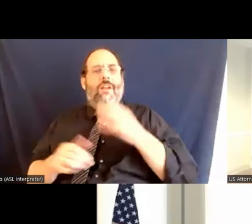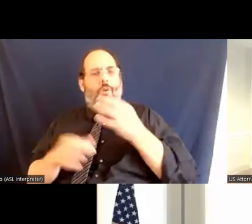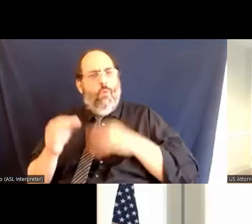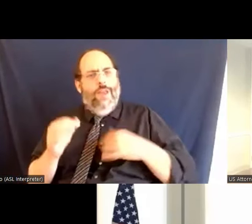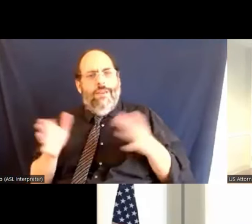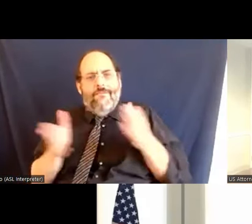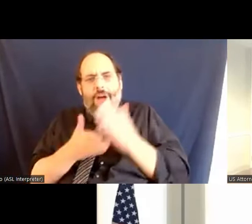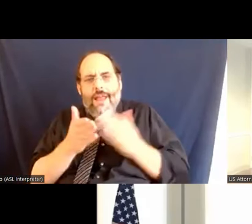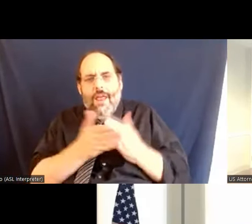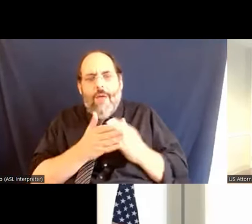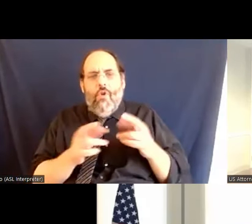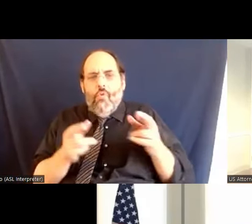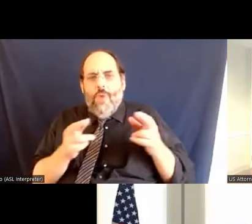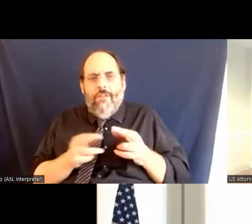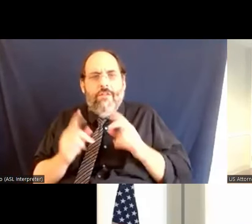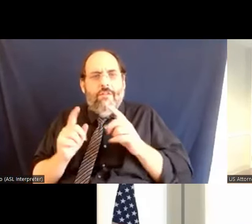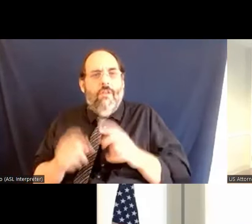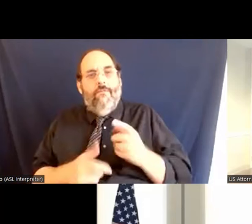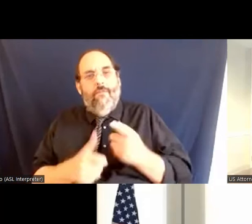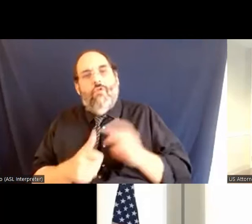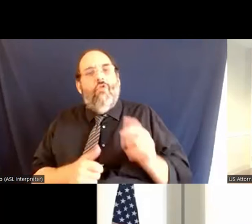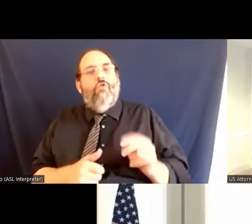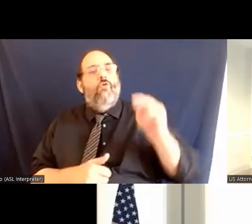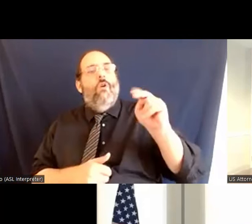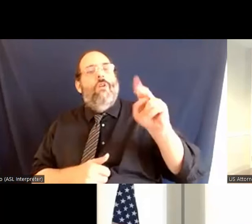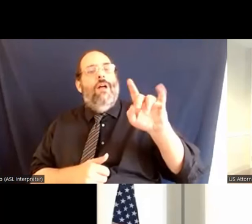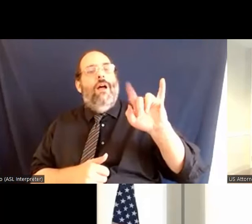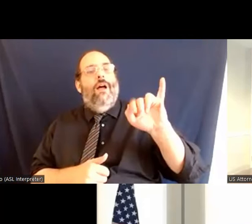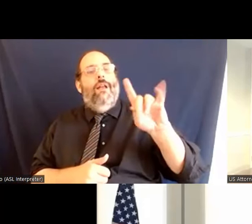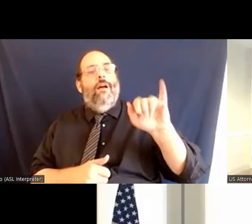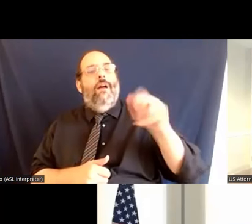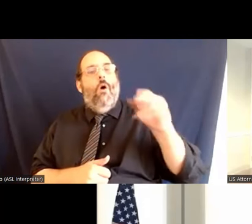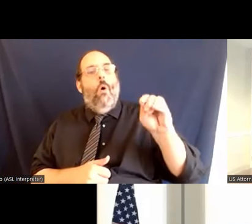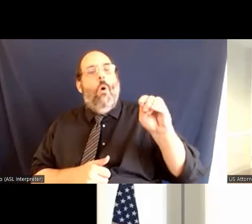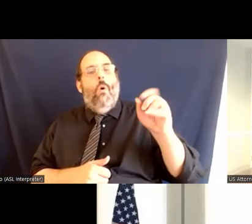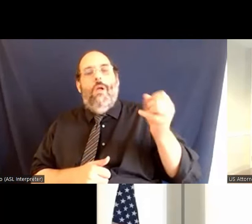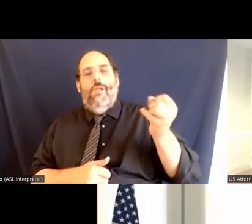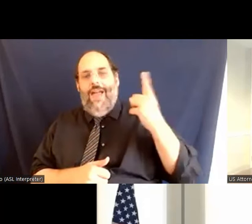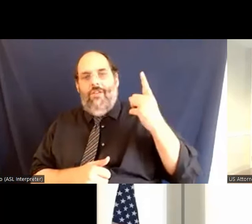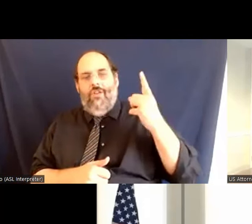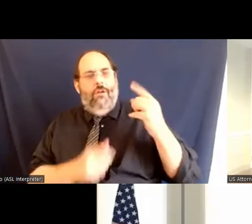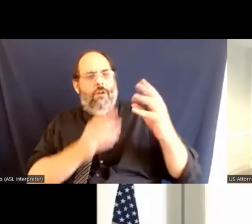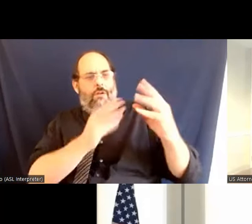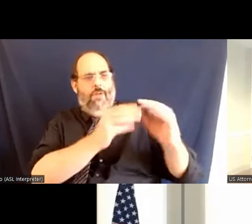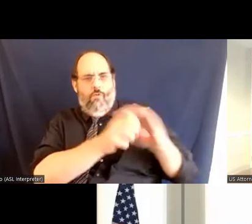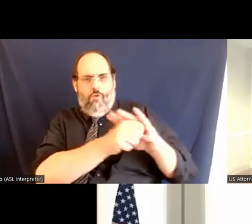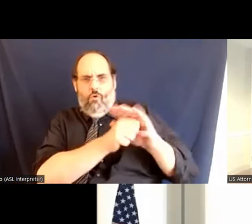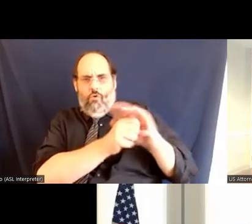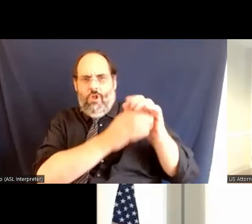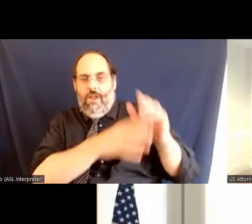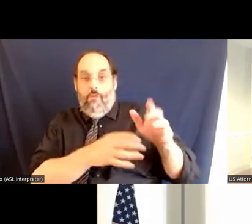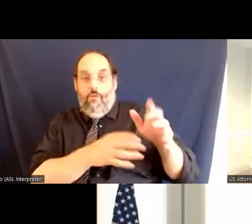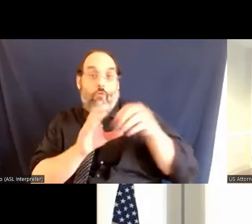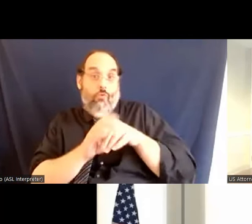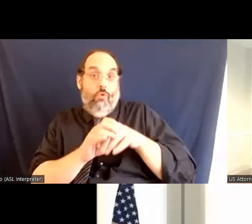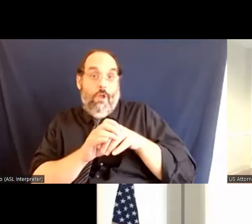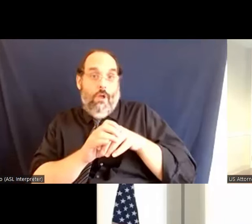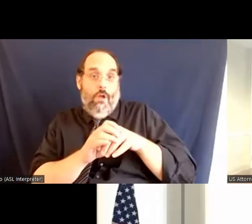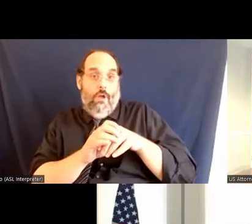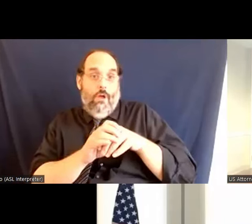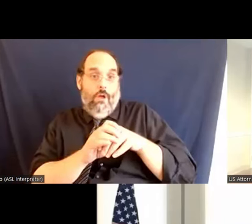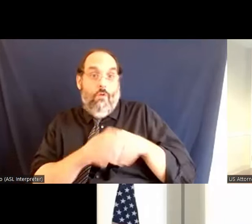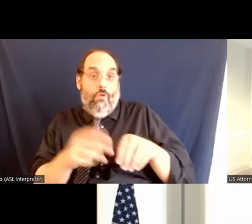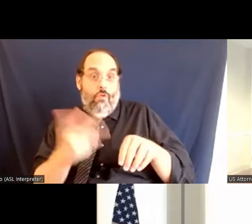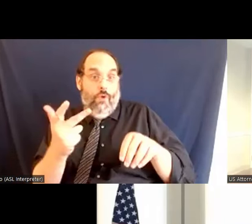region, starting in North Idaho about a year ago, and met with local leaders, including we have